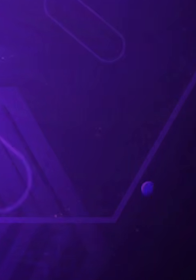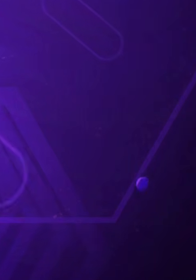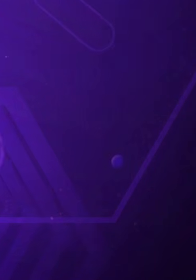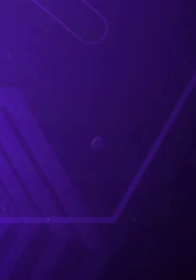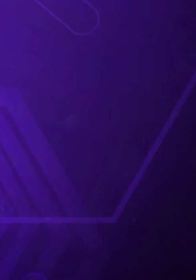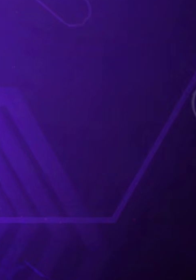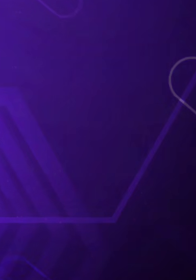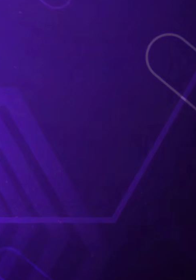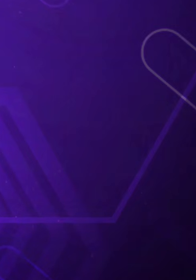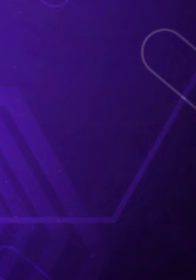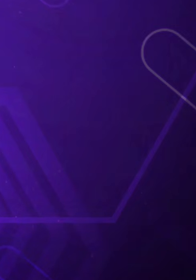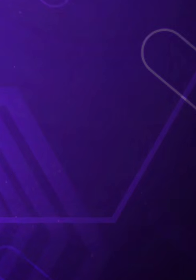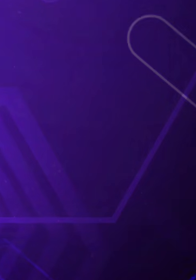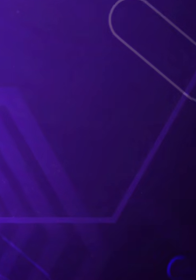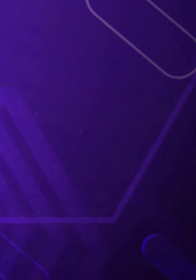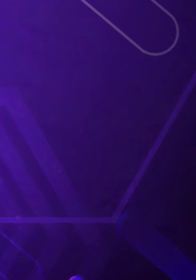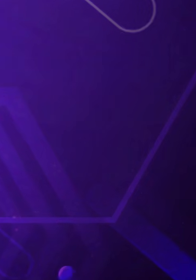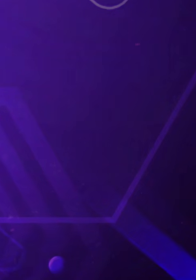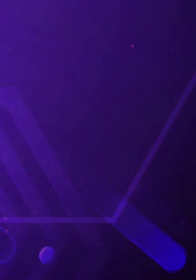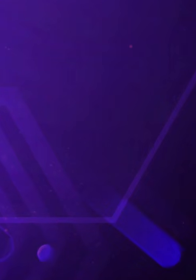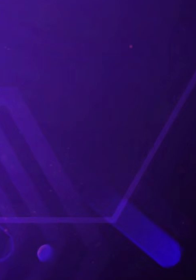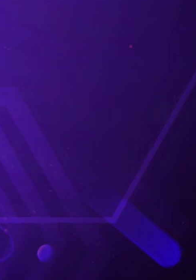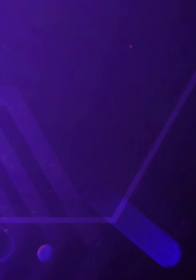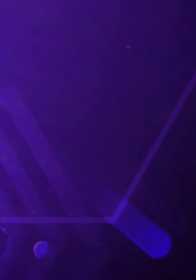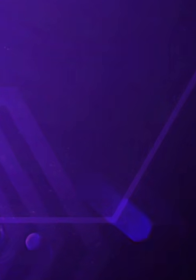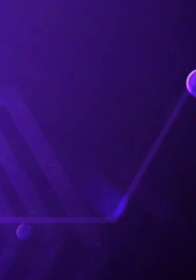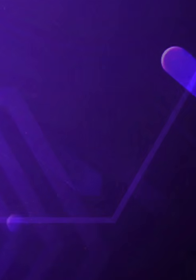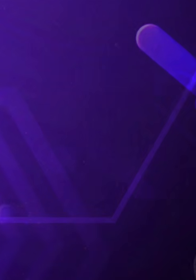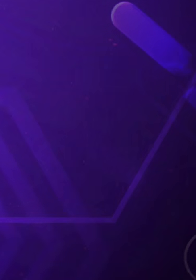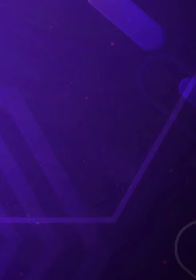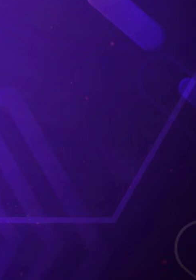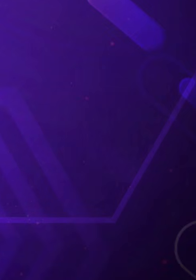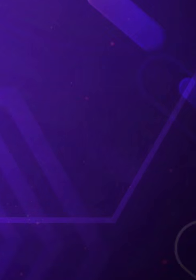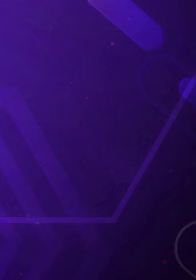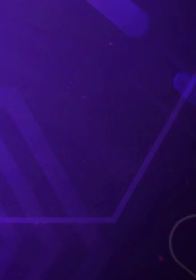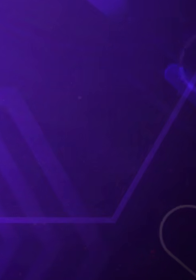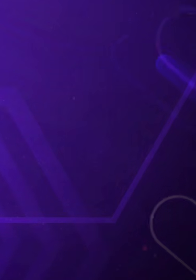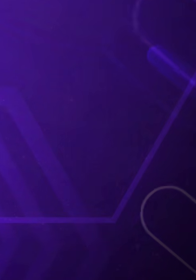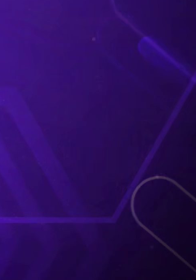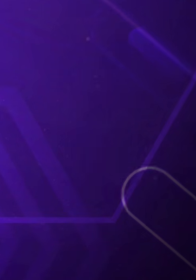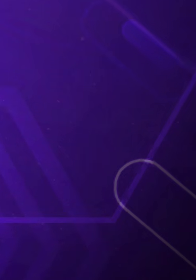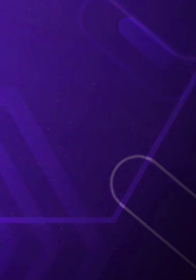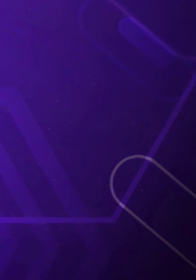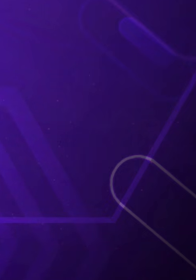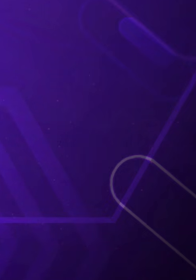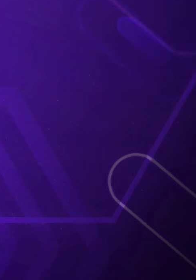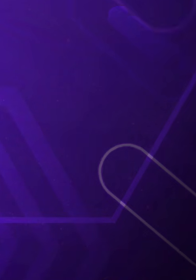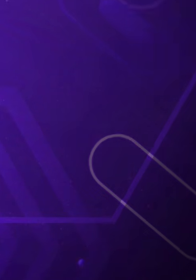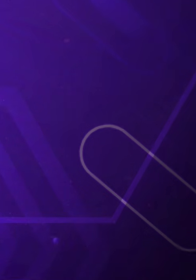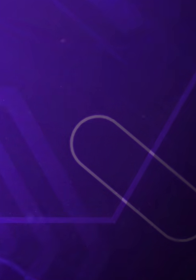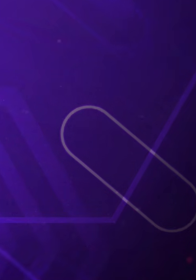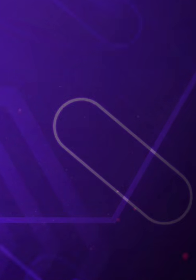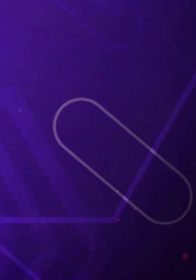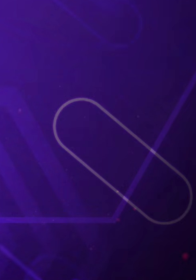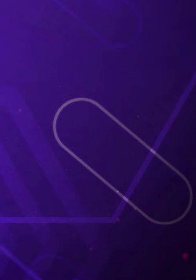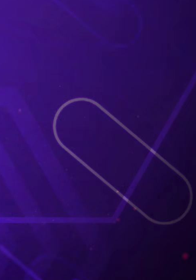there. Who invented the aeroplane? Do you remember? They're called Wright brothers. Right?